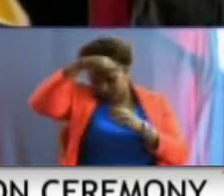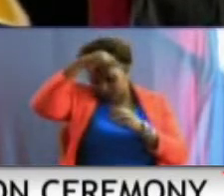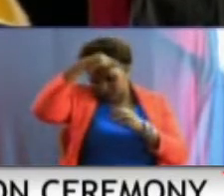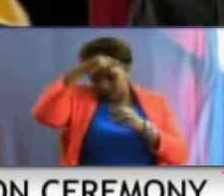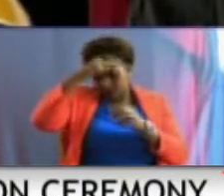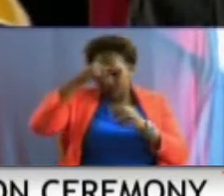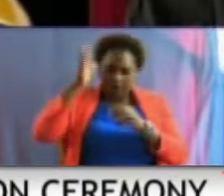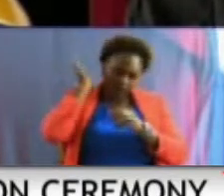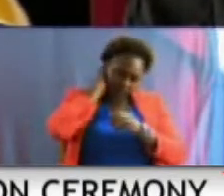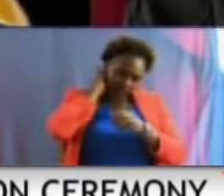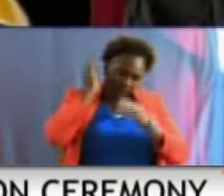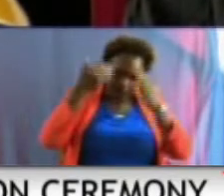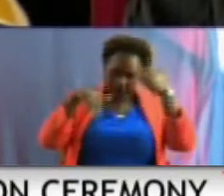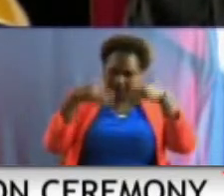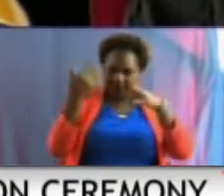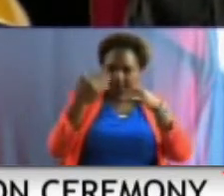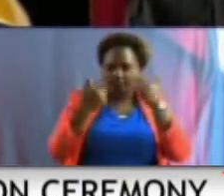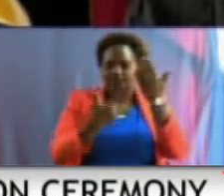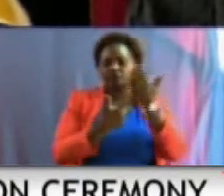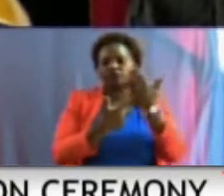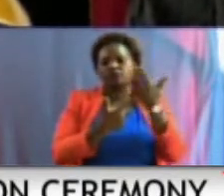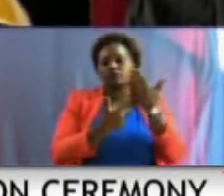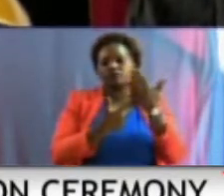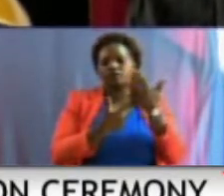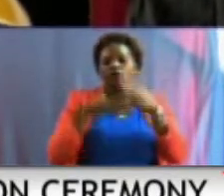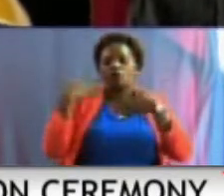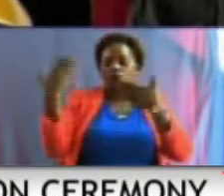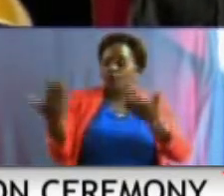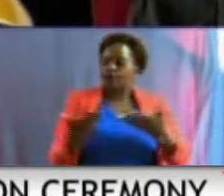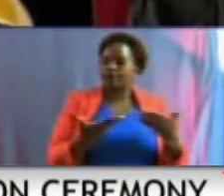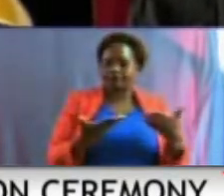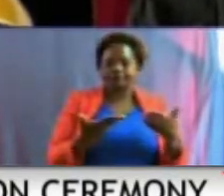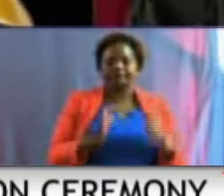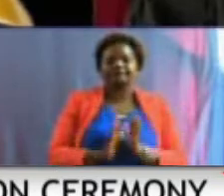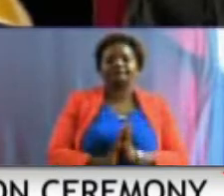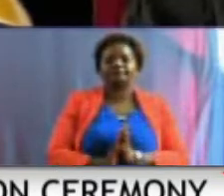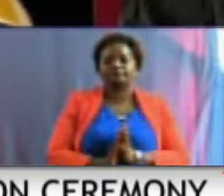of Murang'A University of Technology. Welcome.